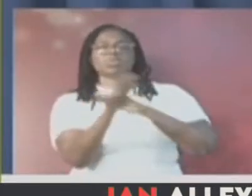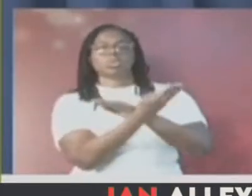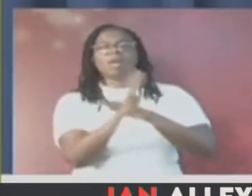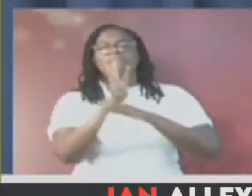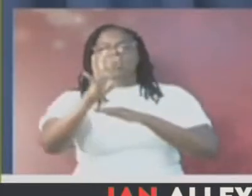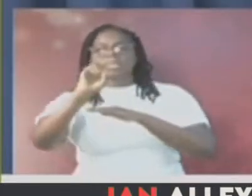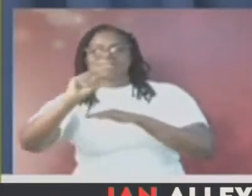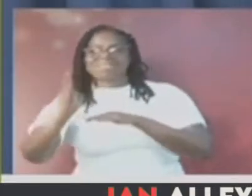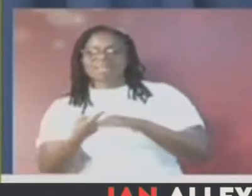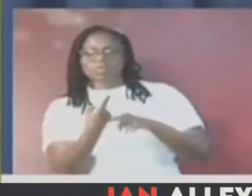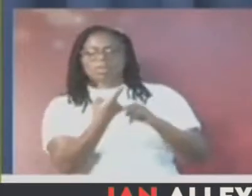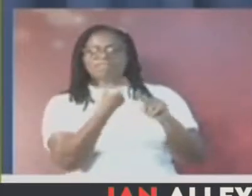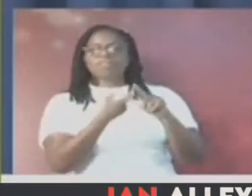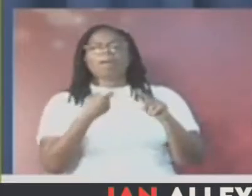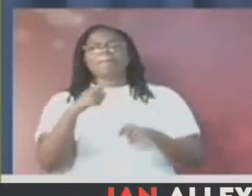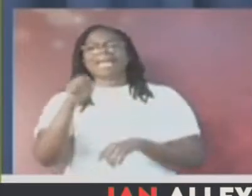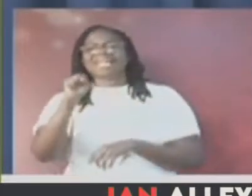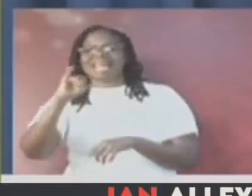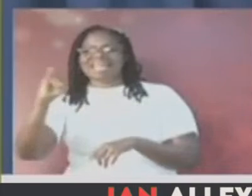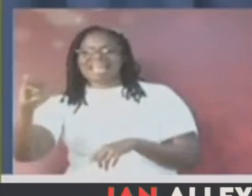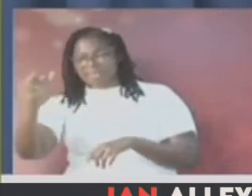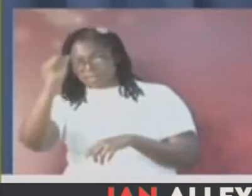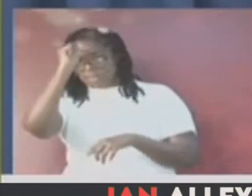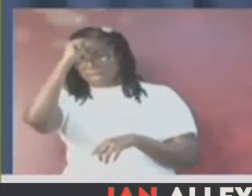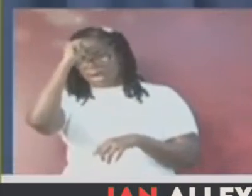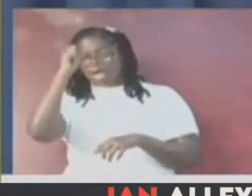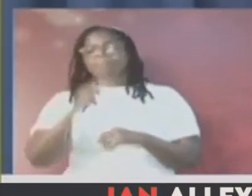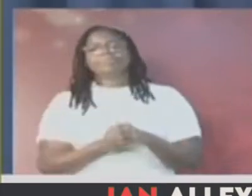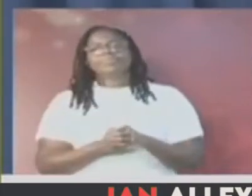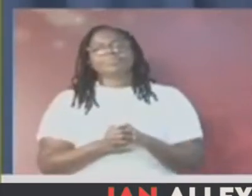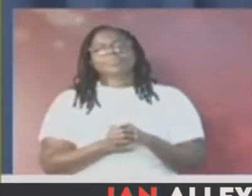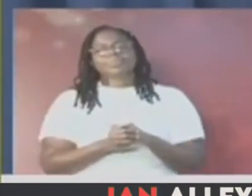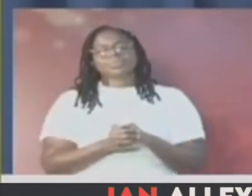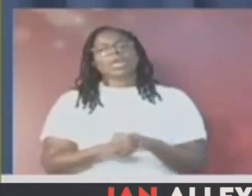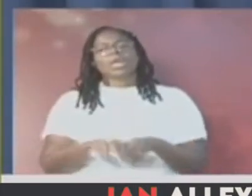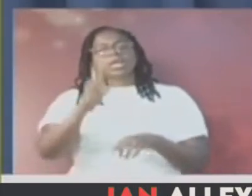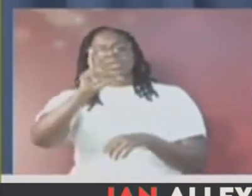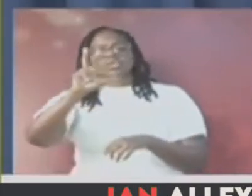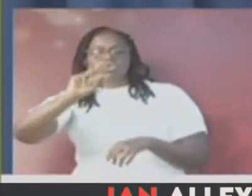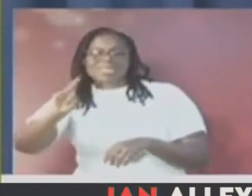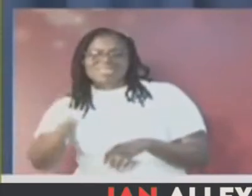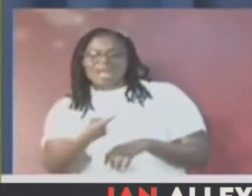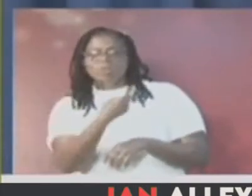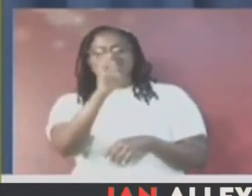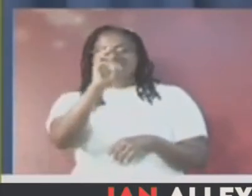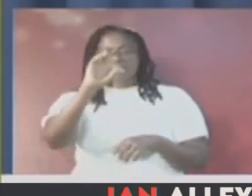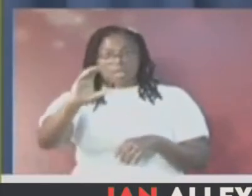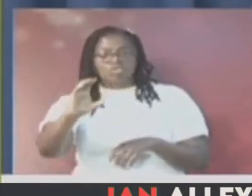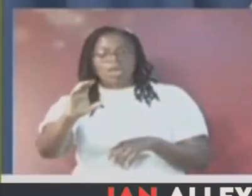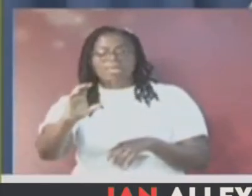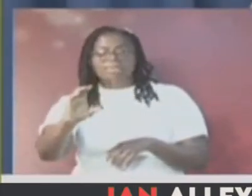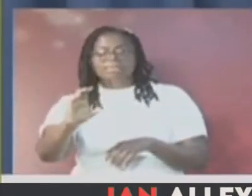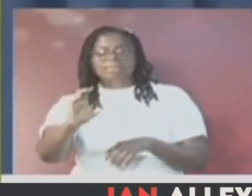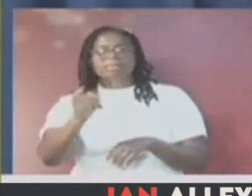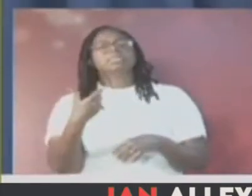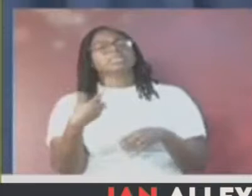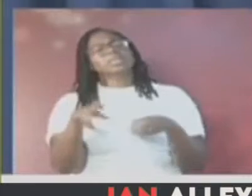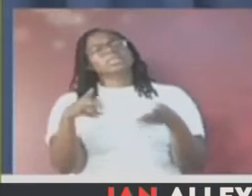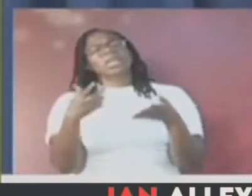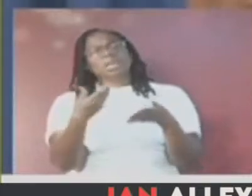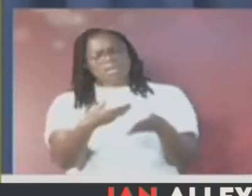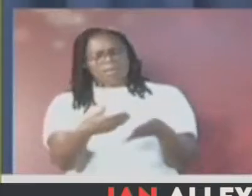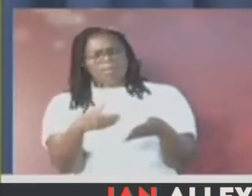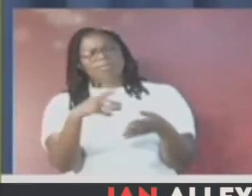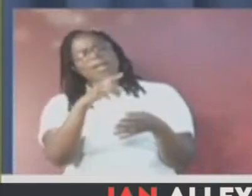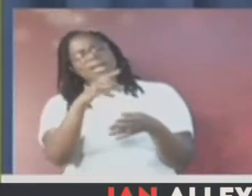from SII in India, a gift, and we got 33,600 as an advance of